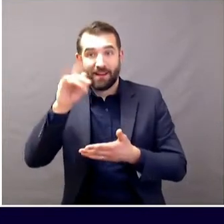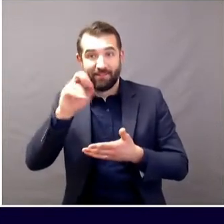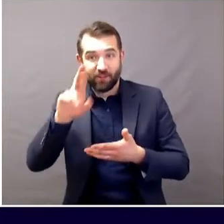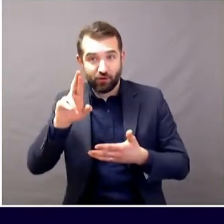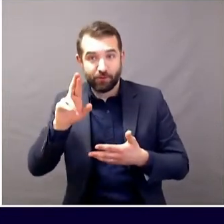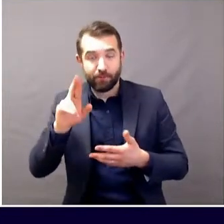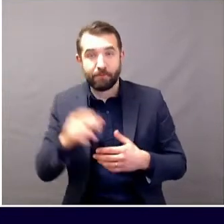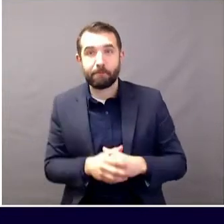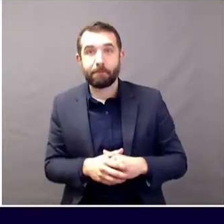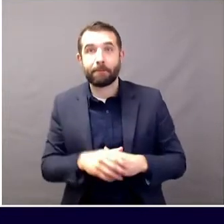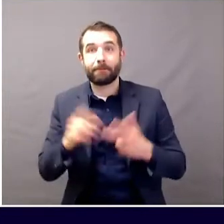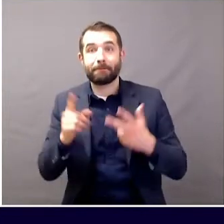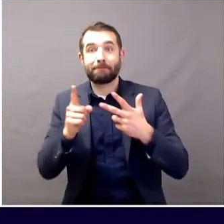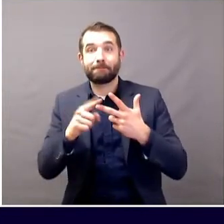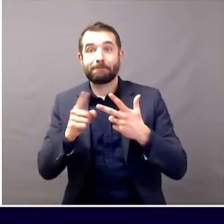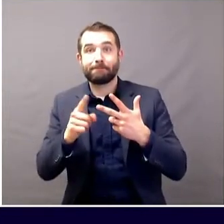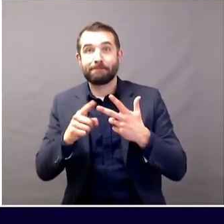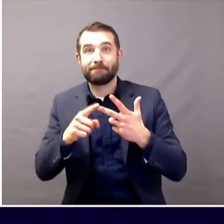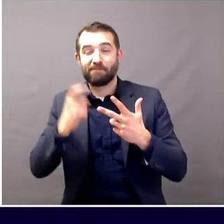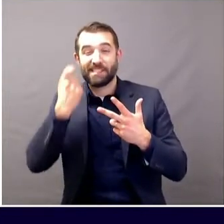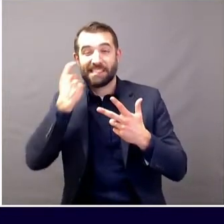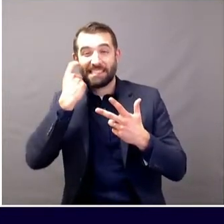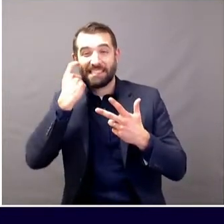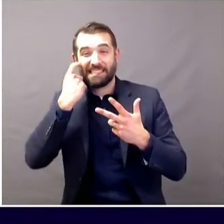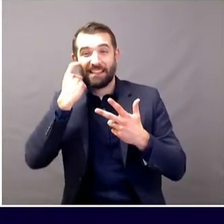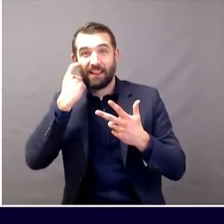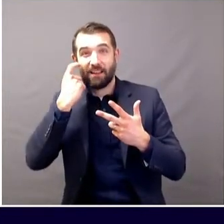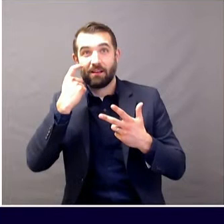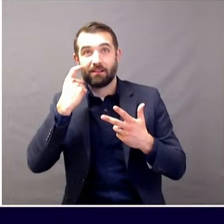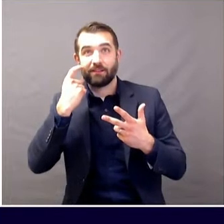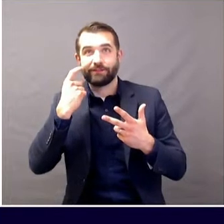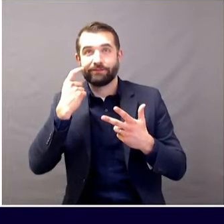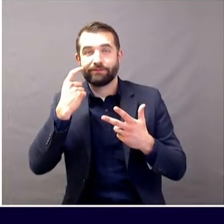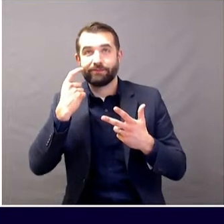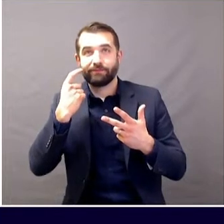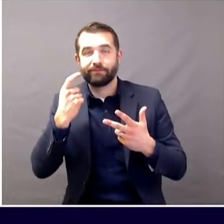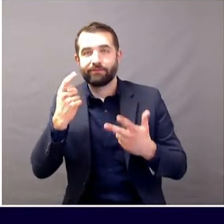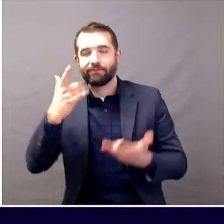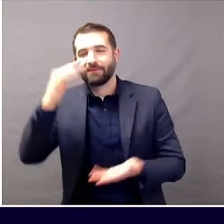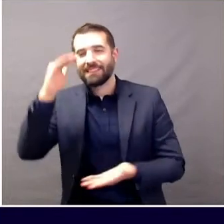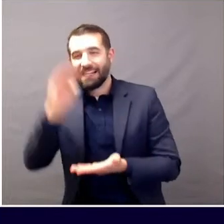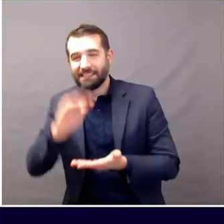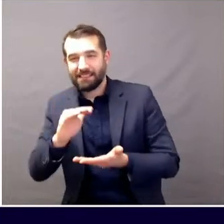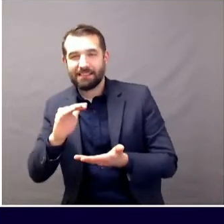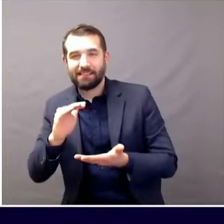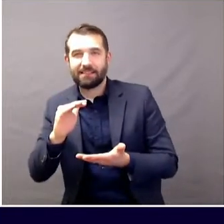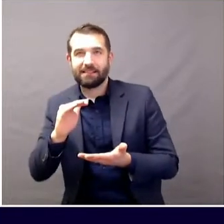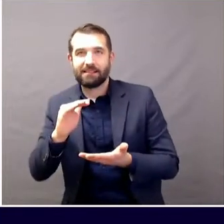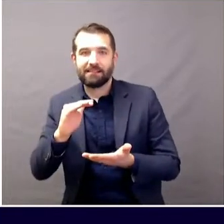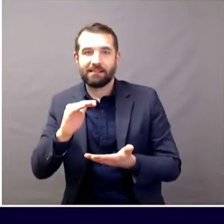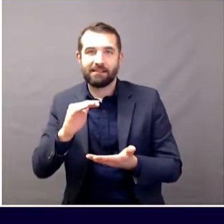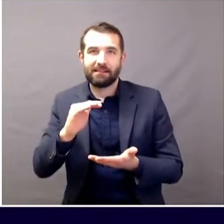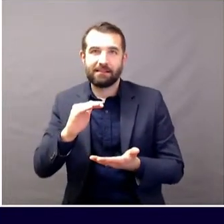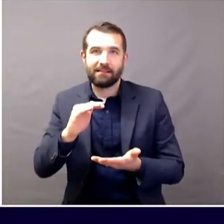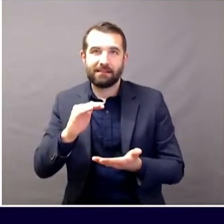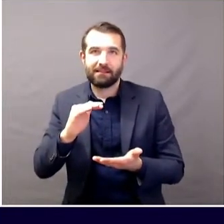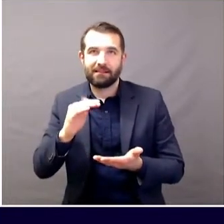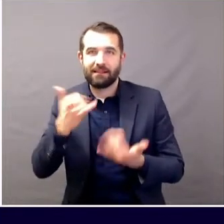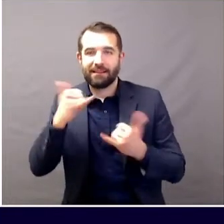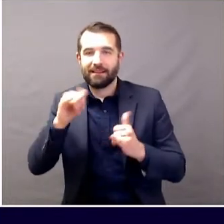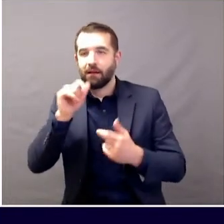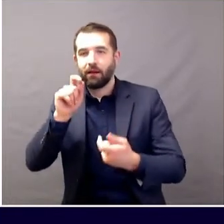smaller amount by which we were shorted, which is a good thing, but still not what we were told.